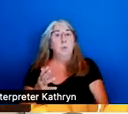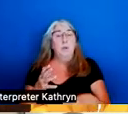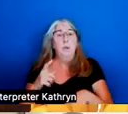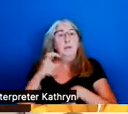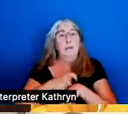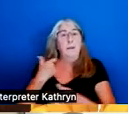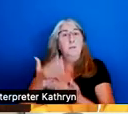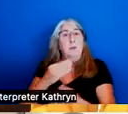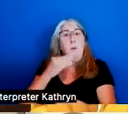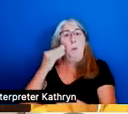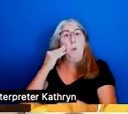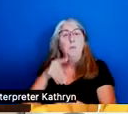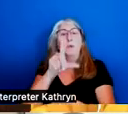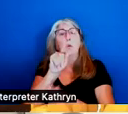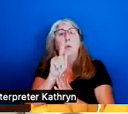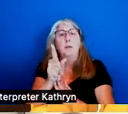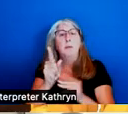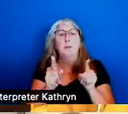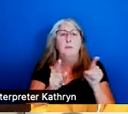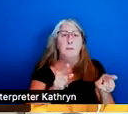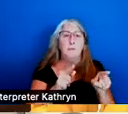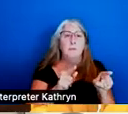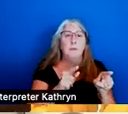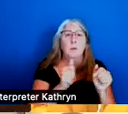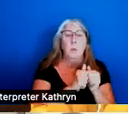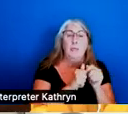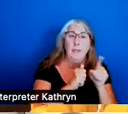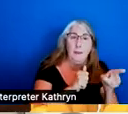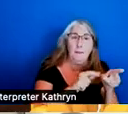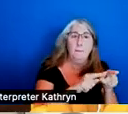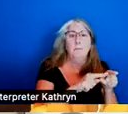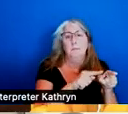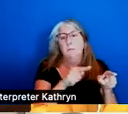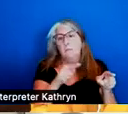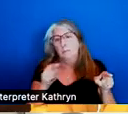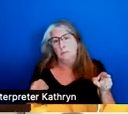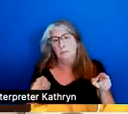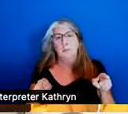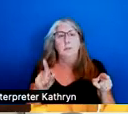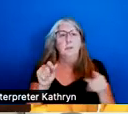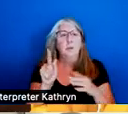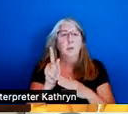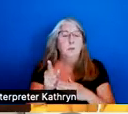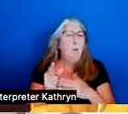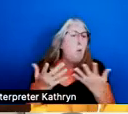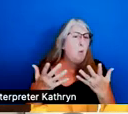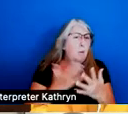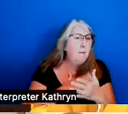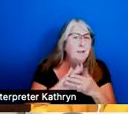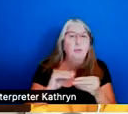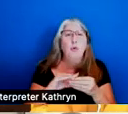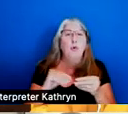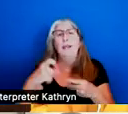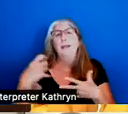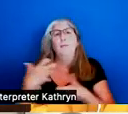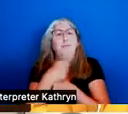actually 20 minutes from when I moved with him at the time. I'm just spinning my story because I don't have all the time.